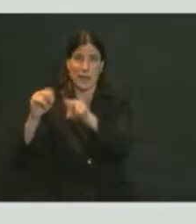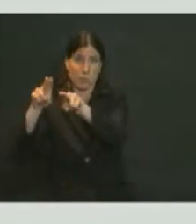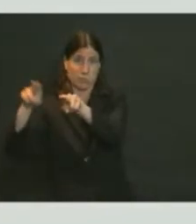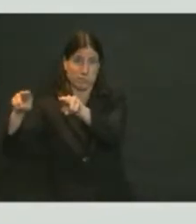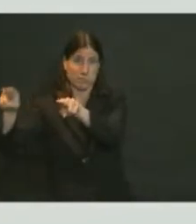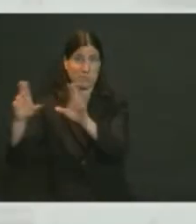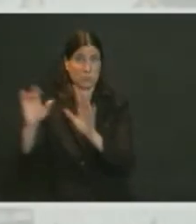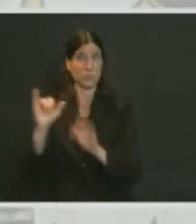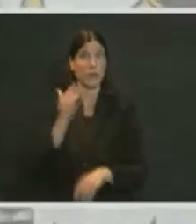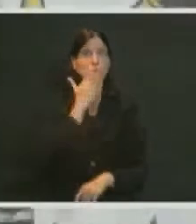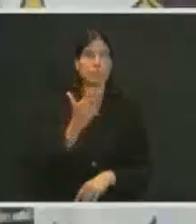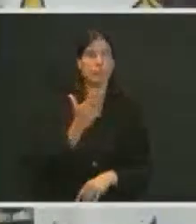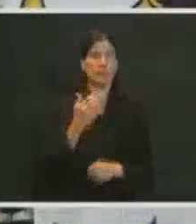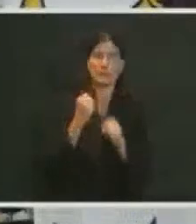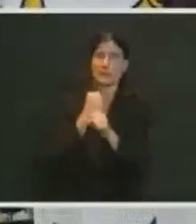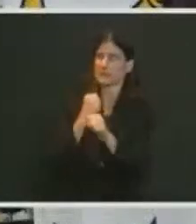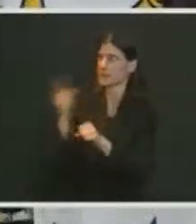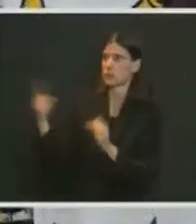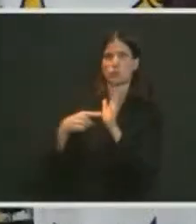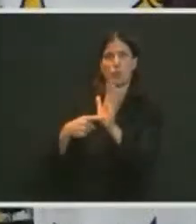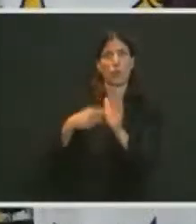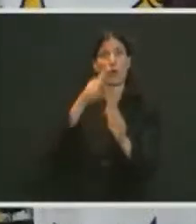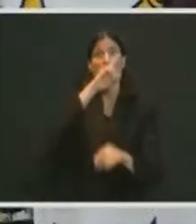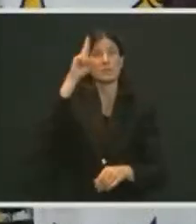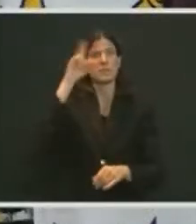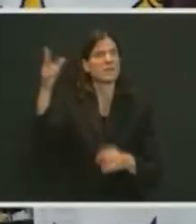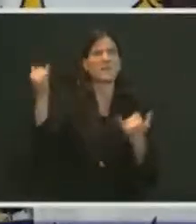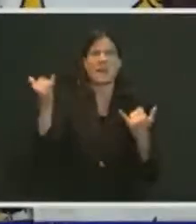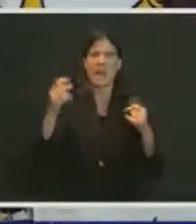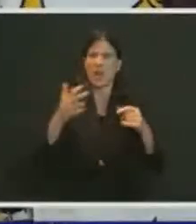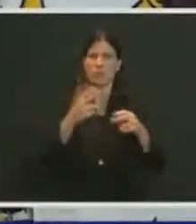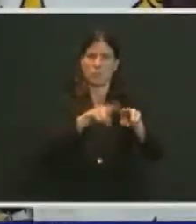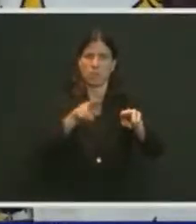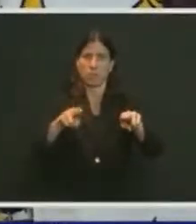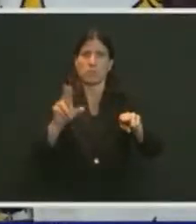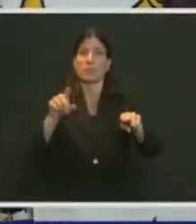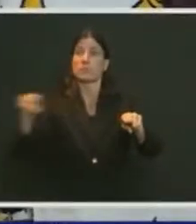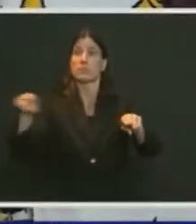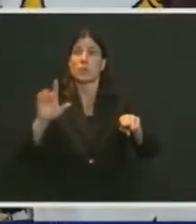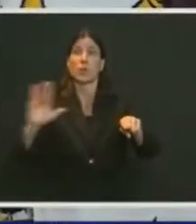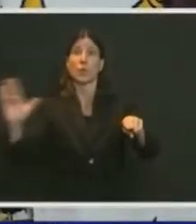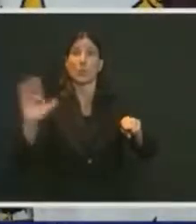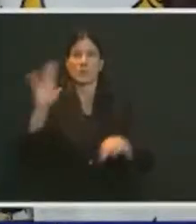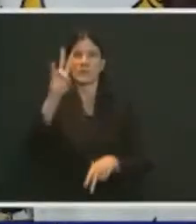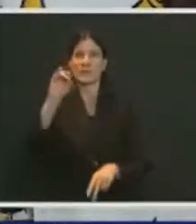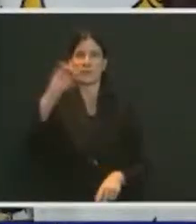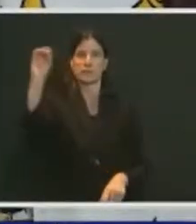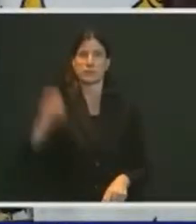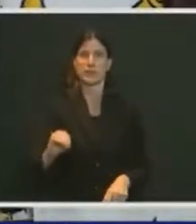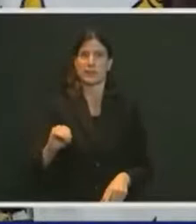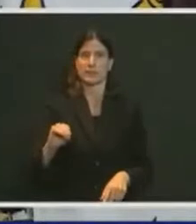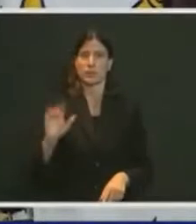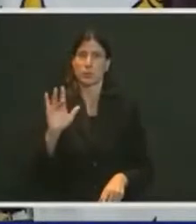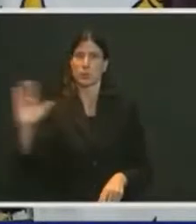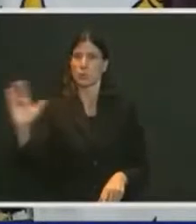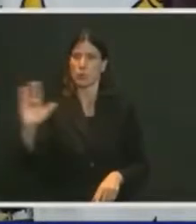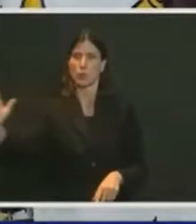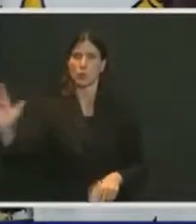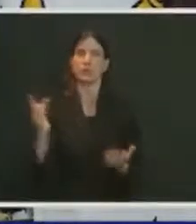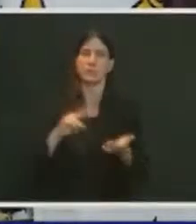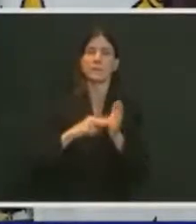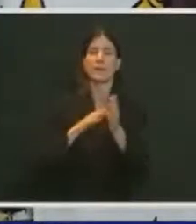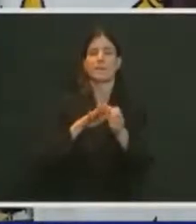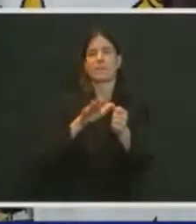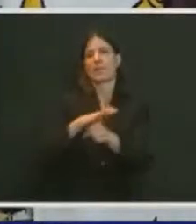unbelievable job at surge planning to flex the resources they have at each of their hospitals, and